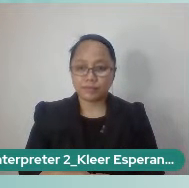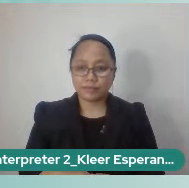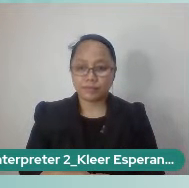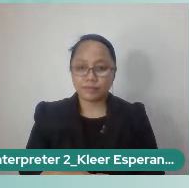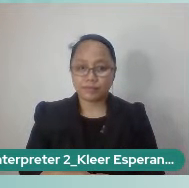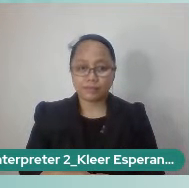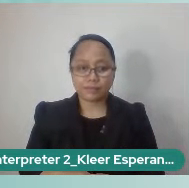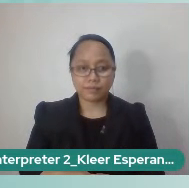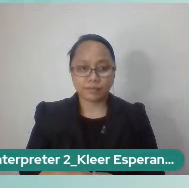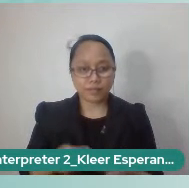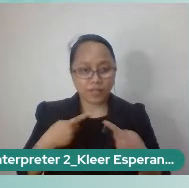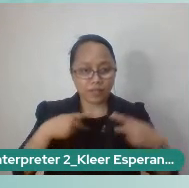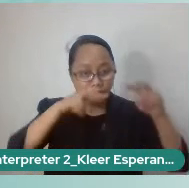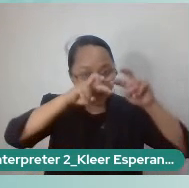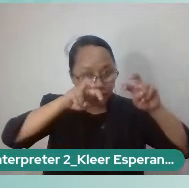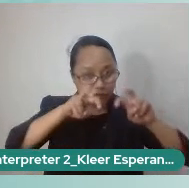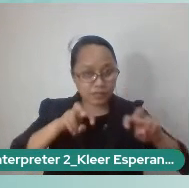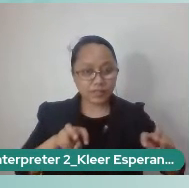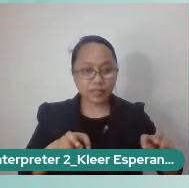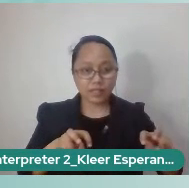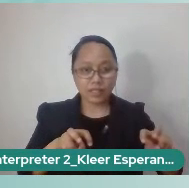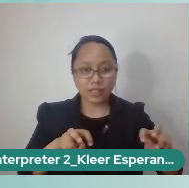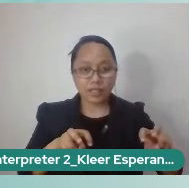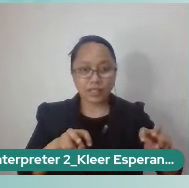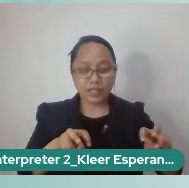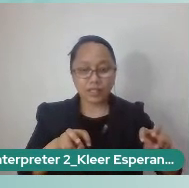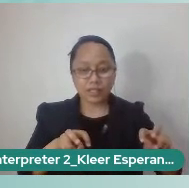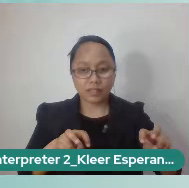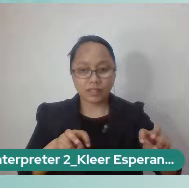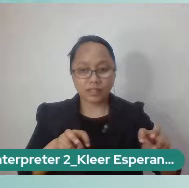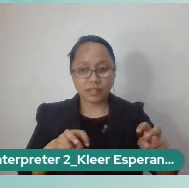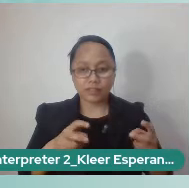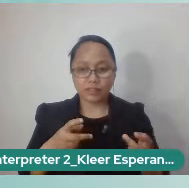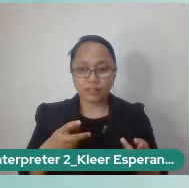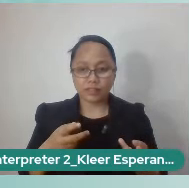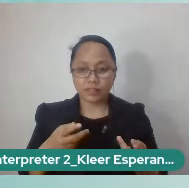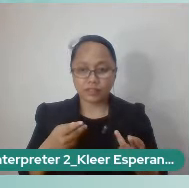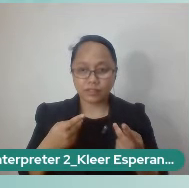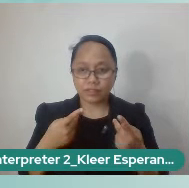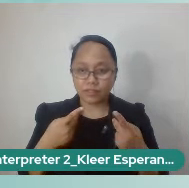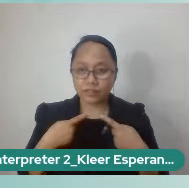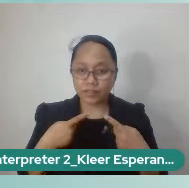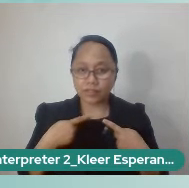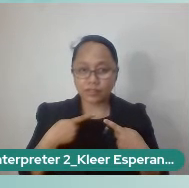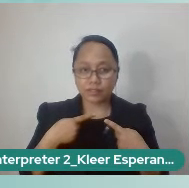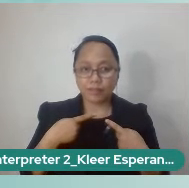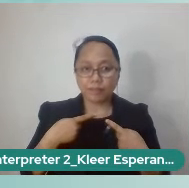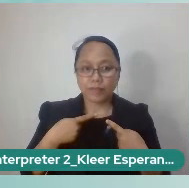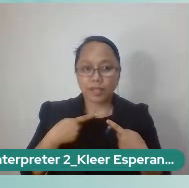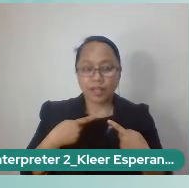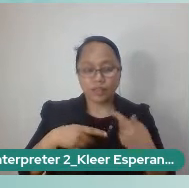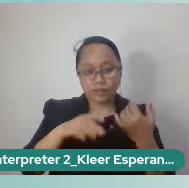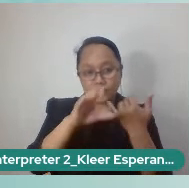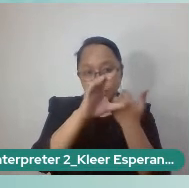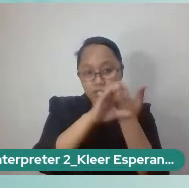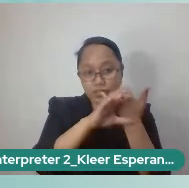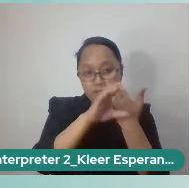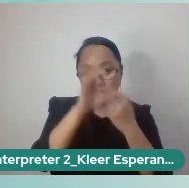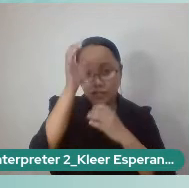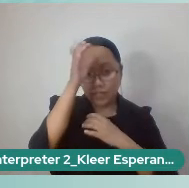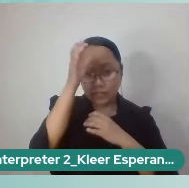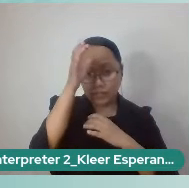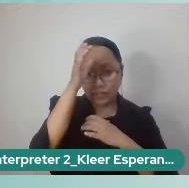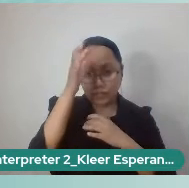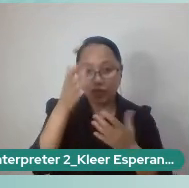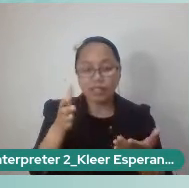HPV-based screening. And this slide shows the summary of the results. But essentially, by switching to HPV screening, even in a